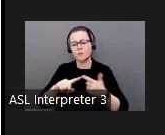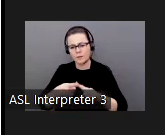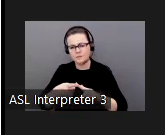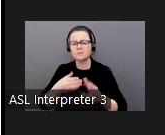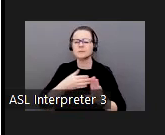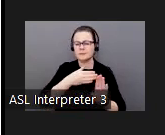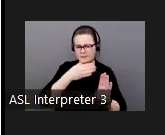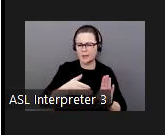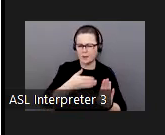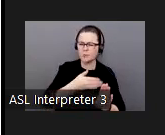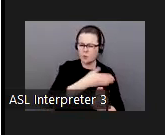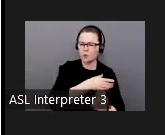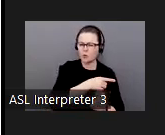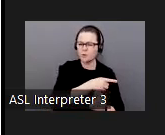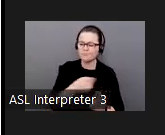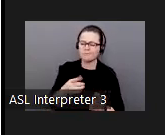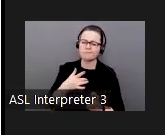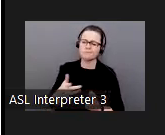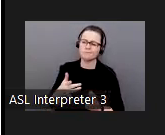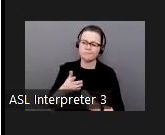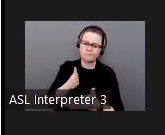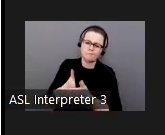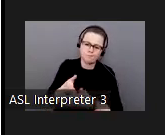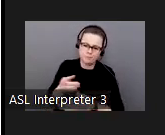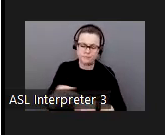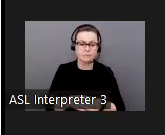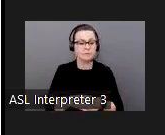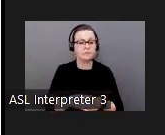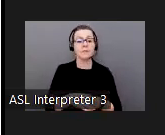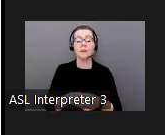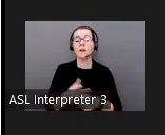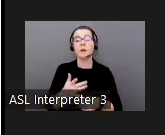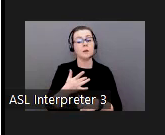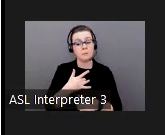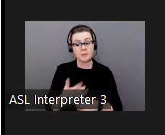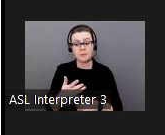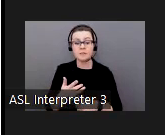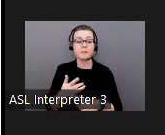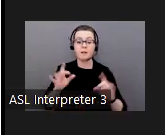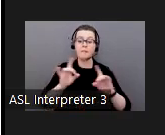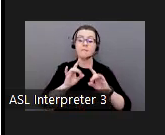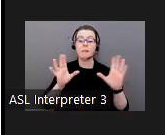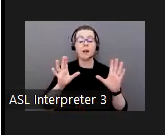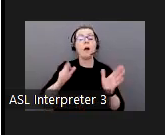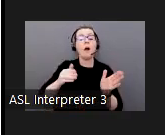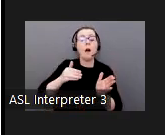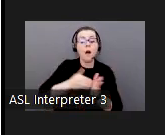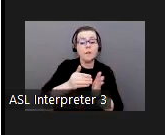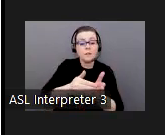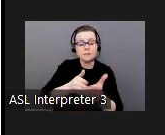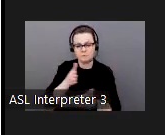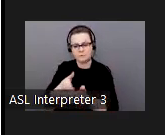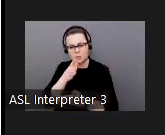the studies suggest that it is more often violence that's committed against women, although I think it's really important